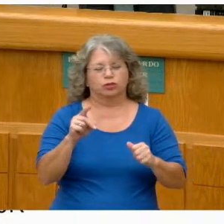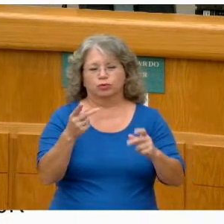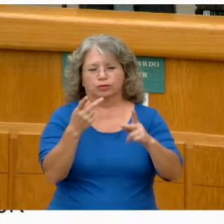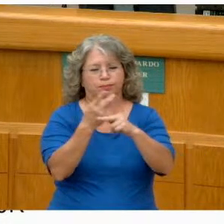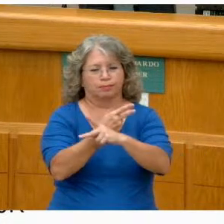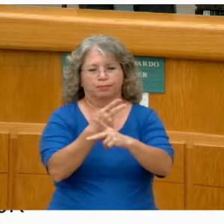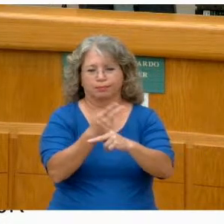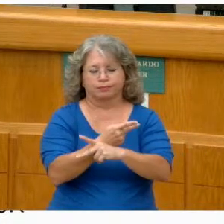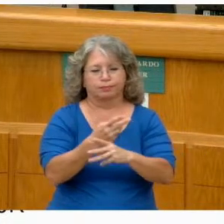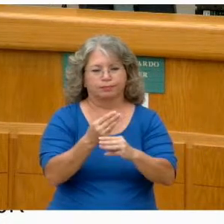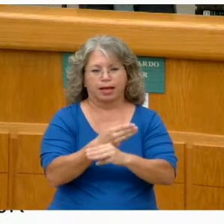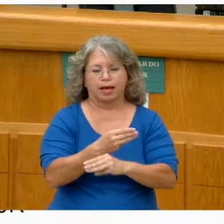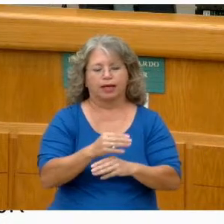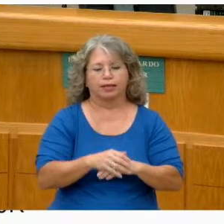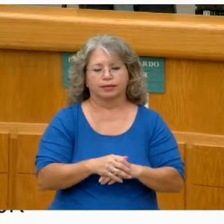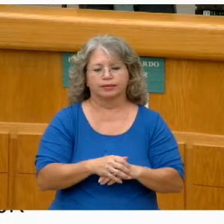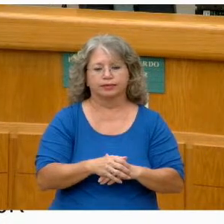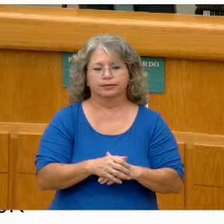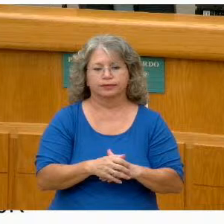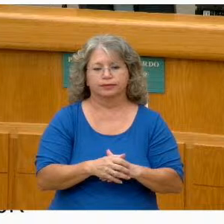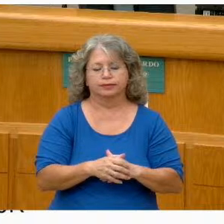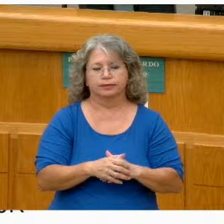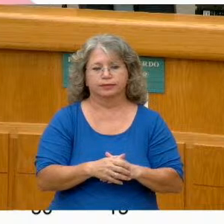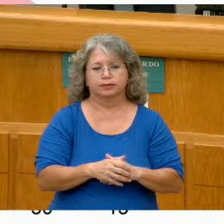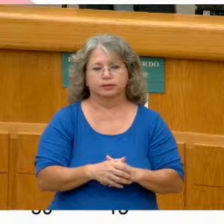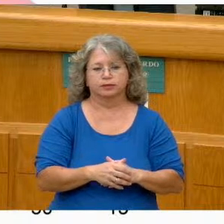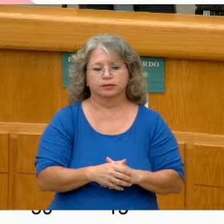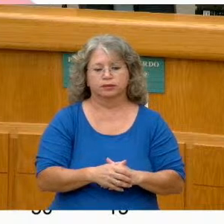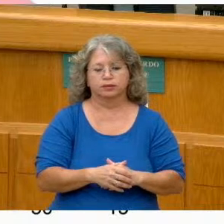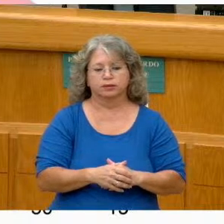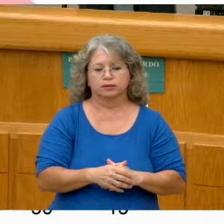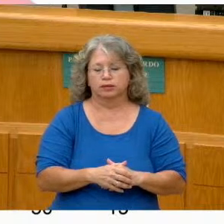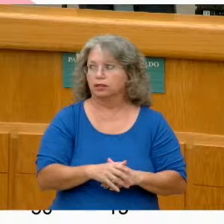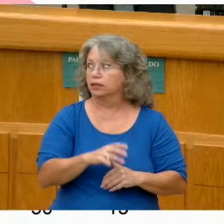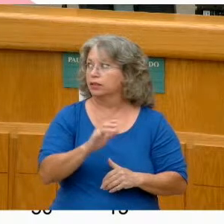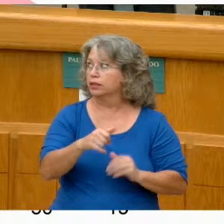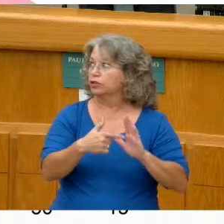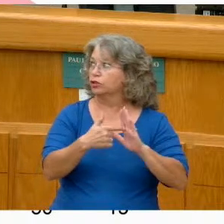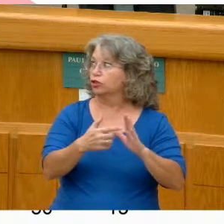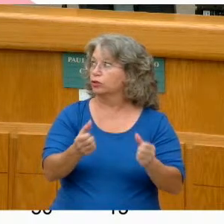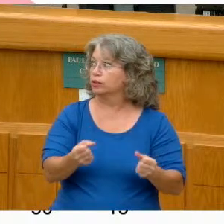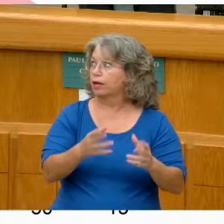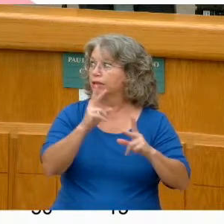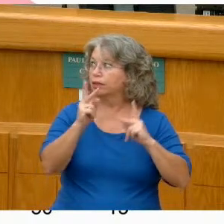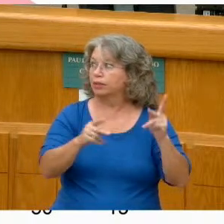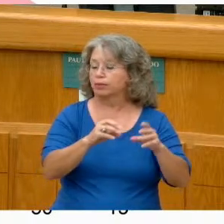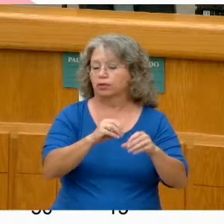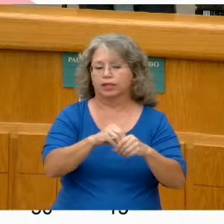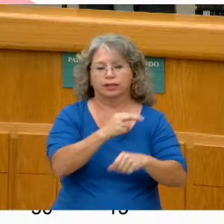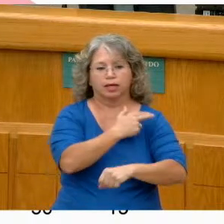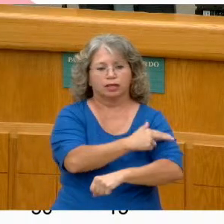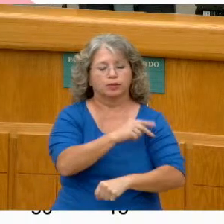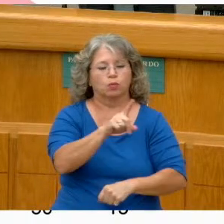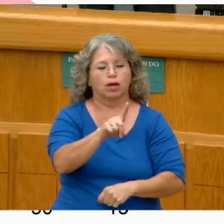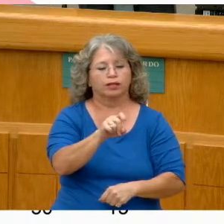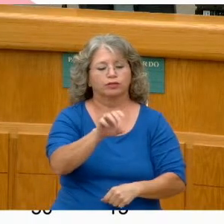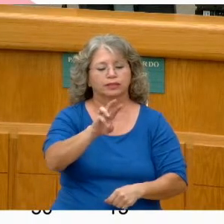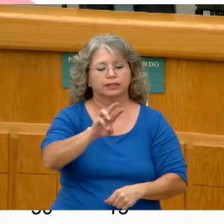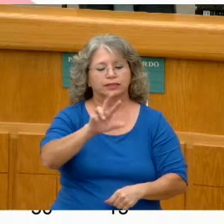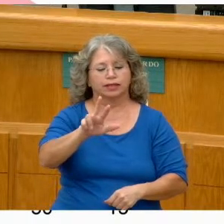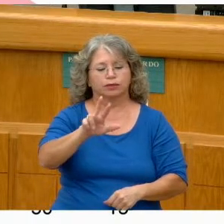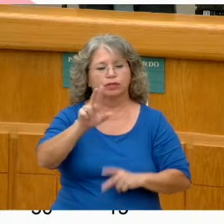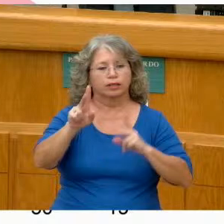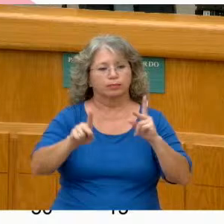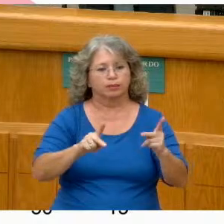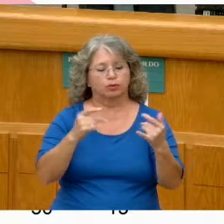And we'll tell you how many people are in the hospital in the Coastal Bend right here. There are 163 people